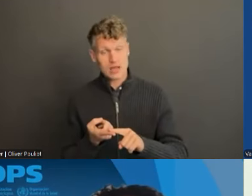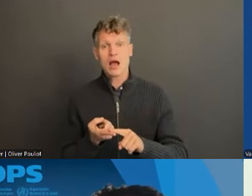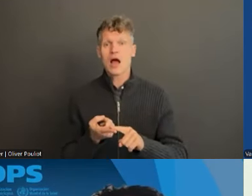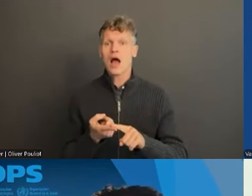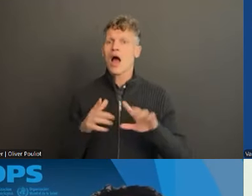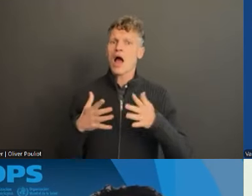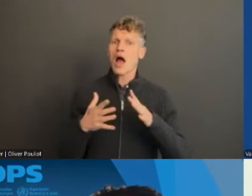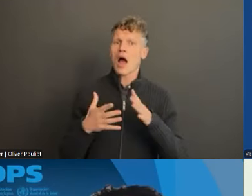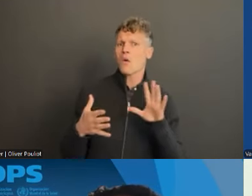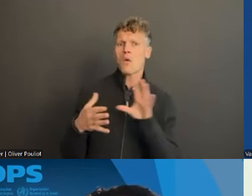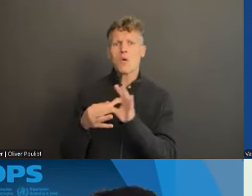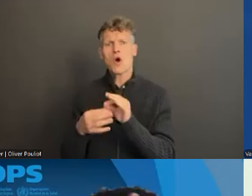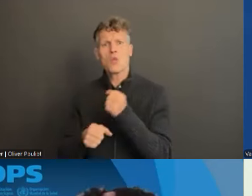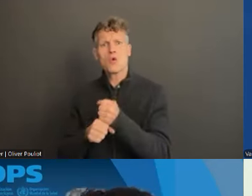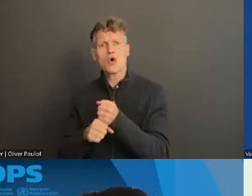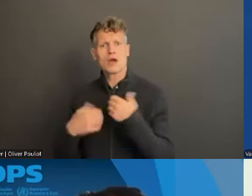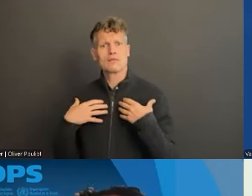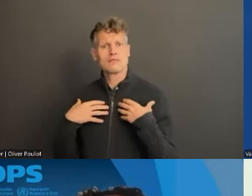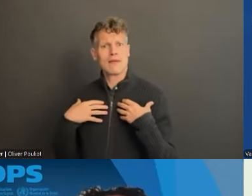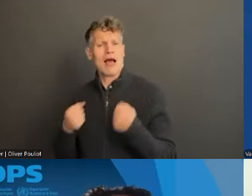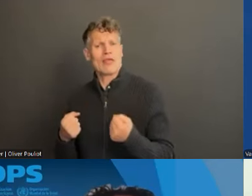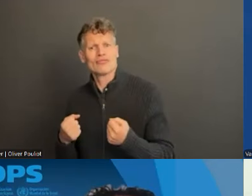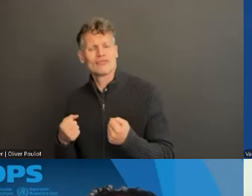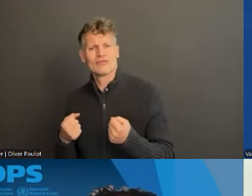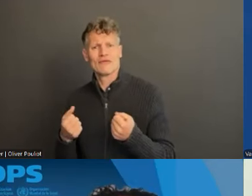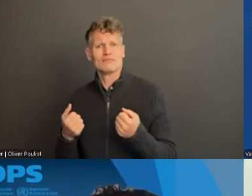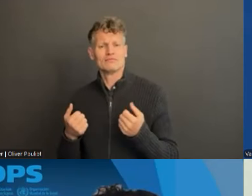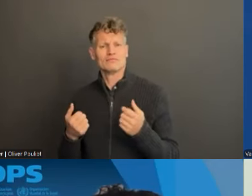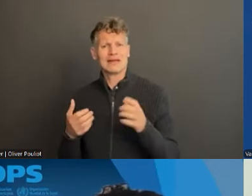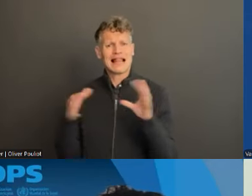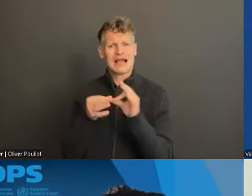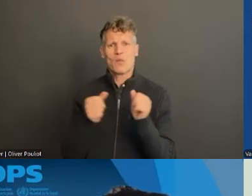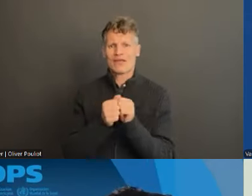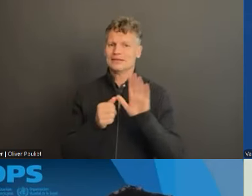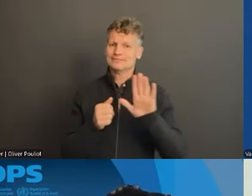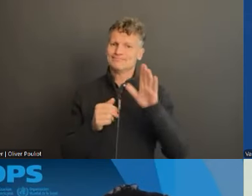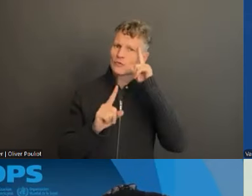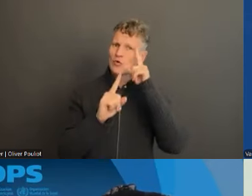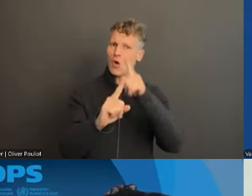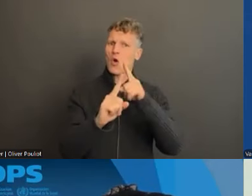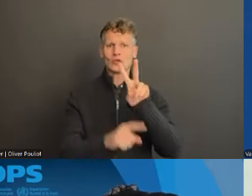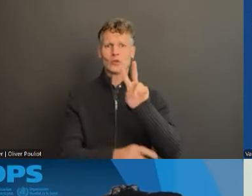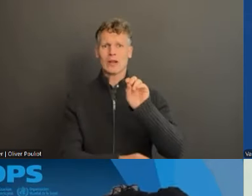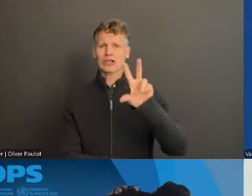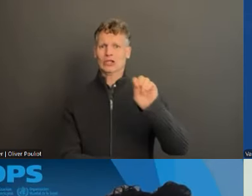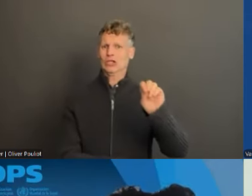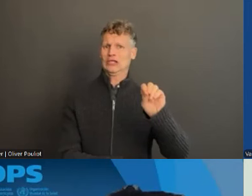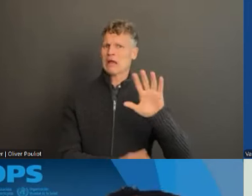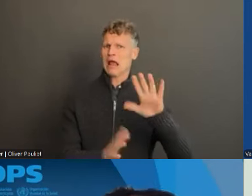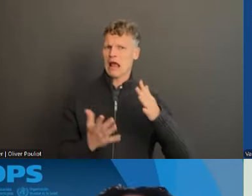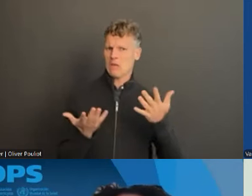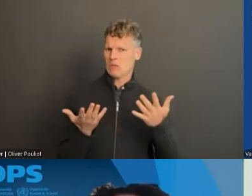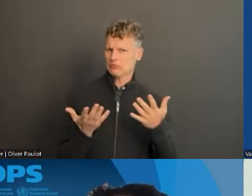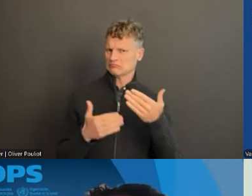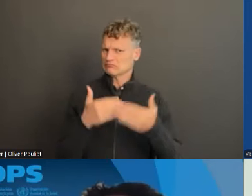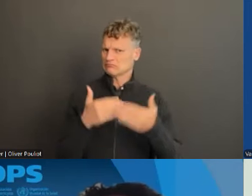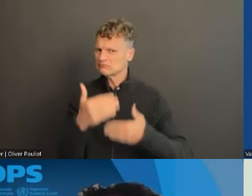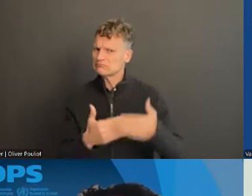Gracias, Vanessa. Thank you, Vanessa, for the question. So we have, since the launch of